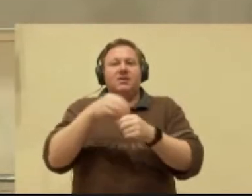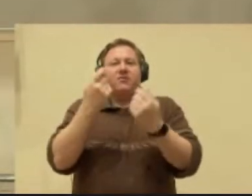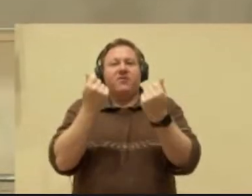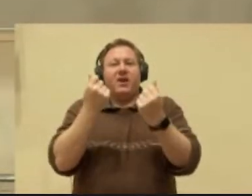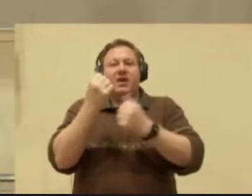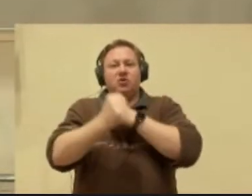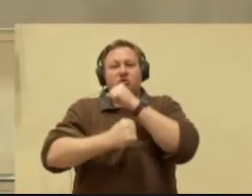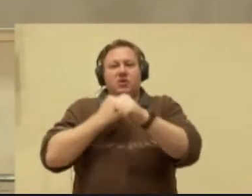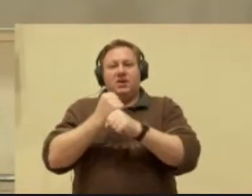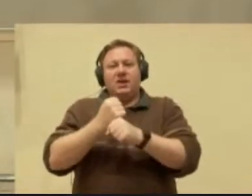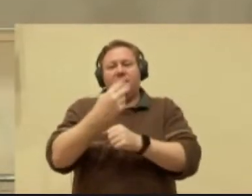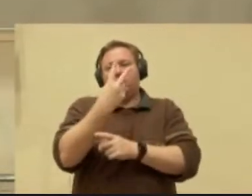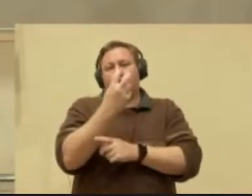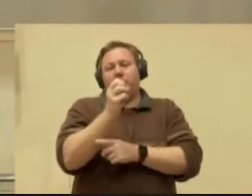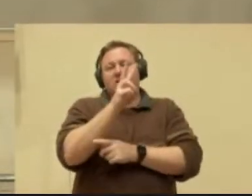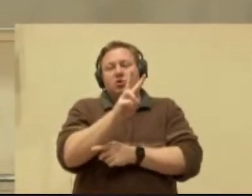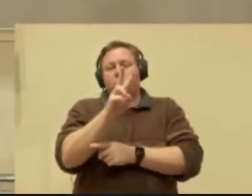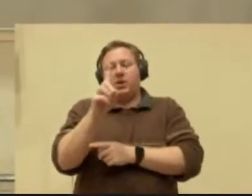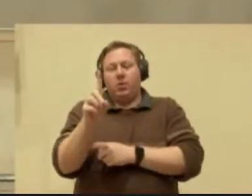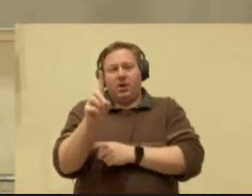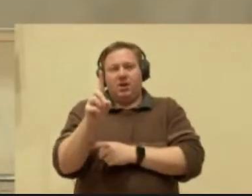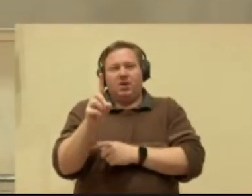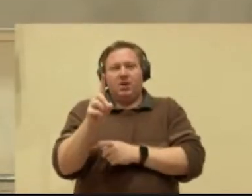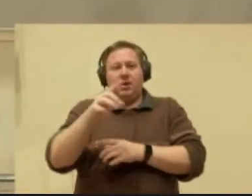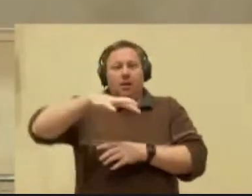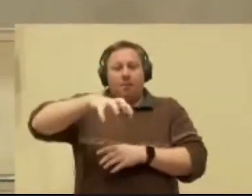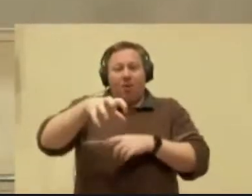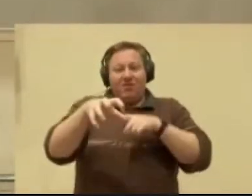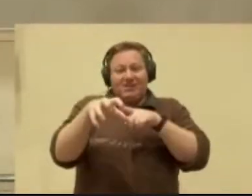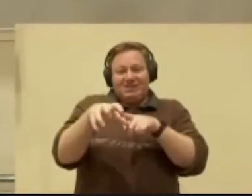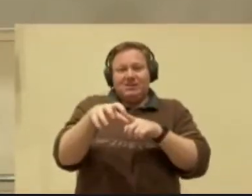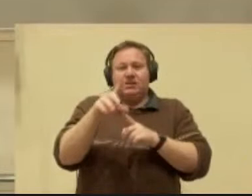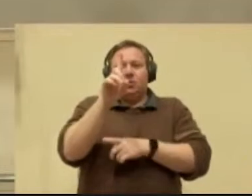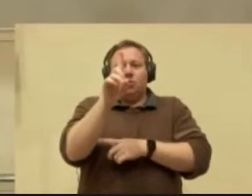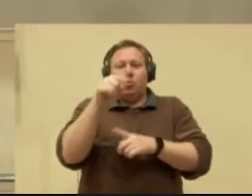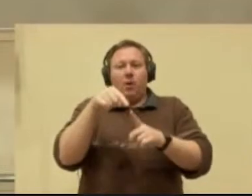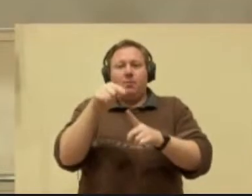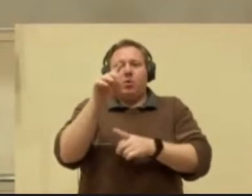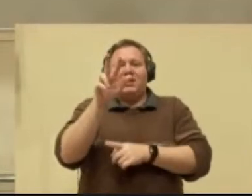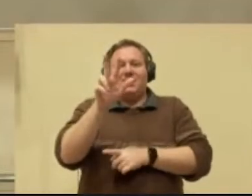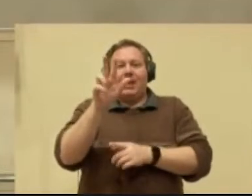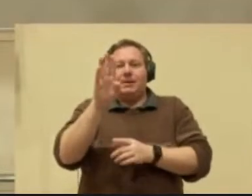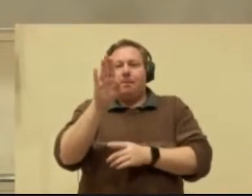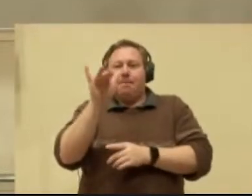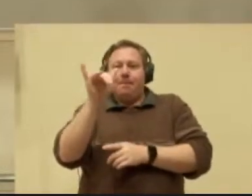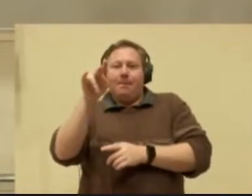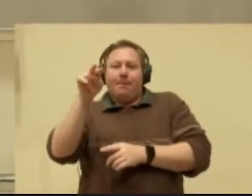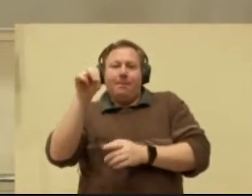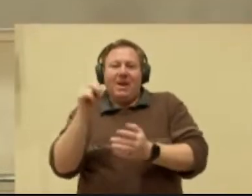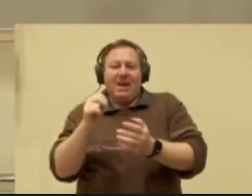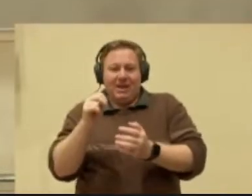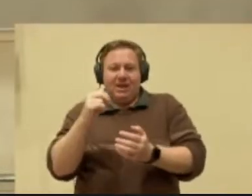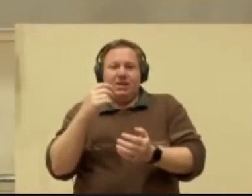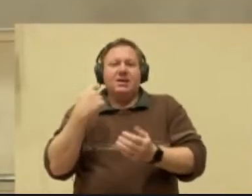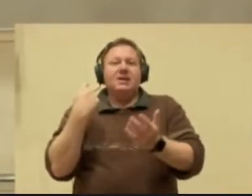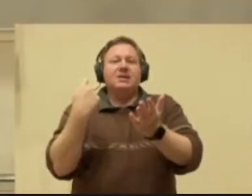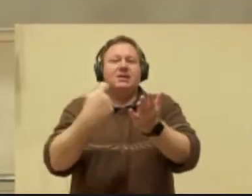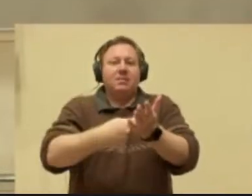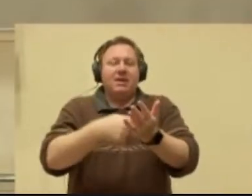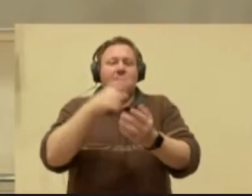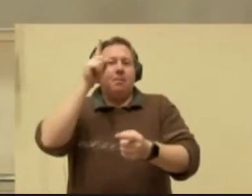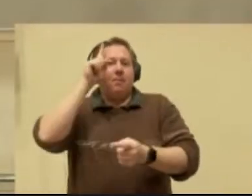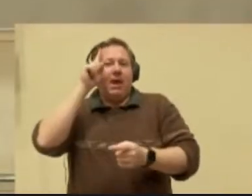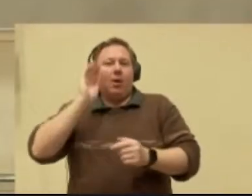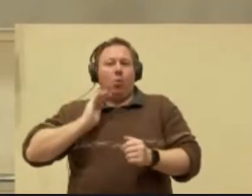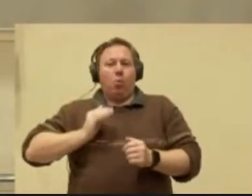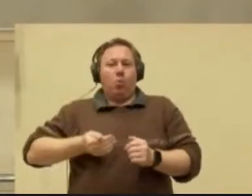2021 the province spent 1.8 billion on black women companies